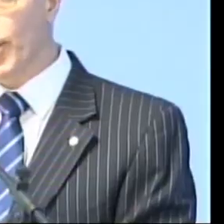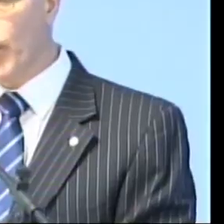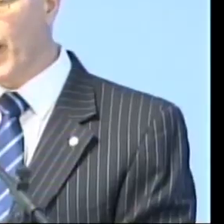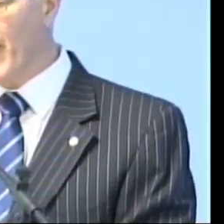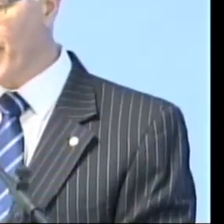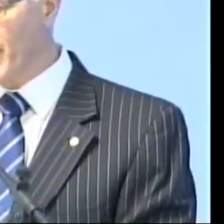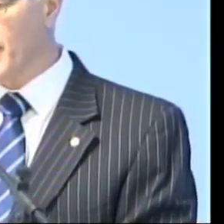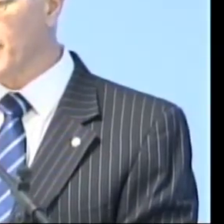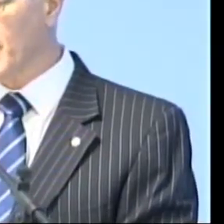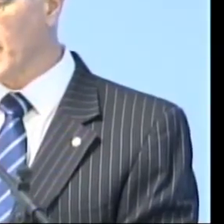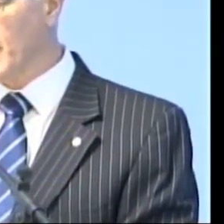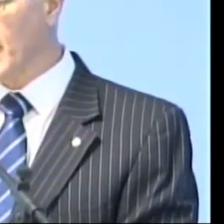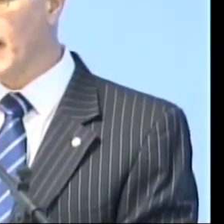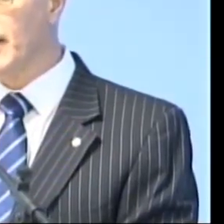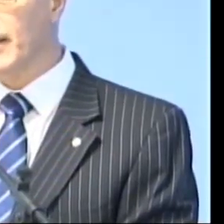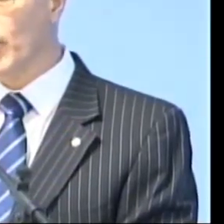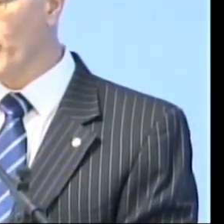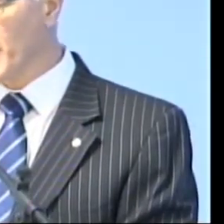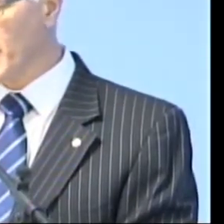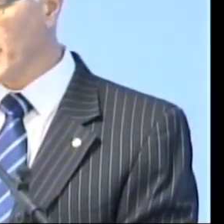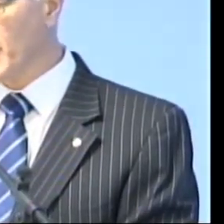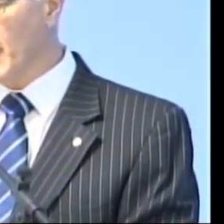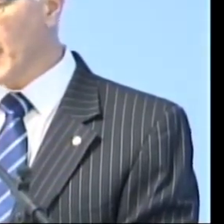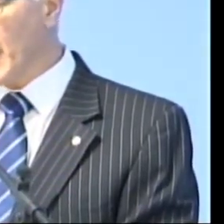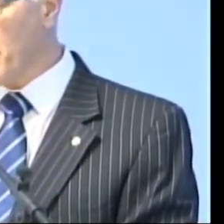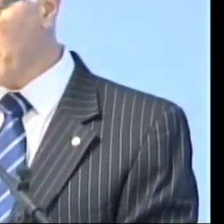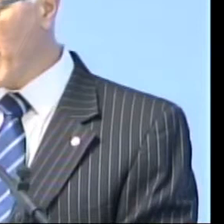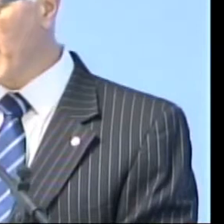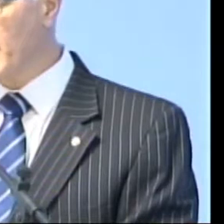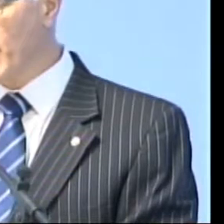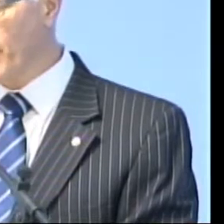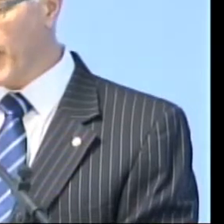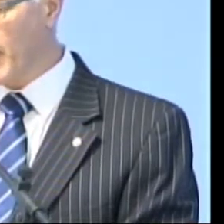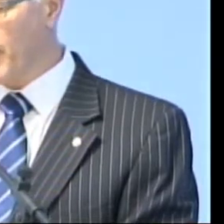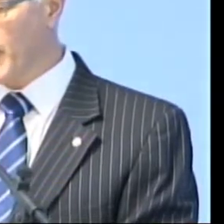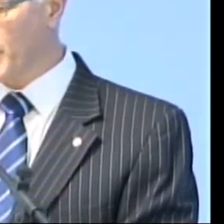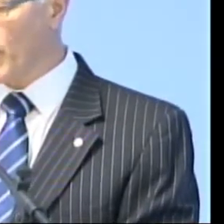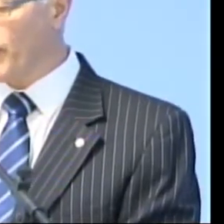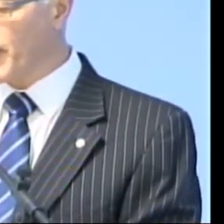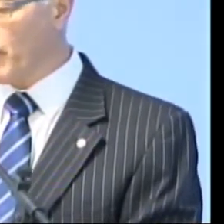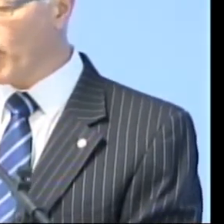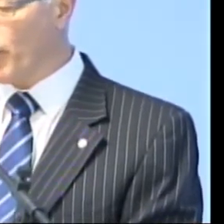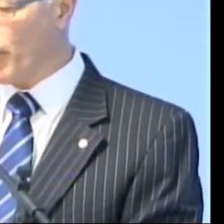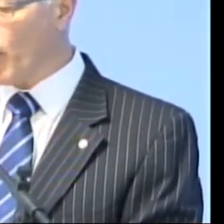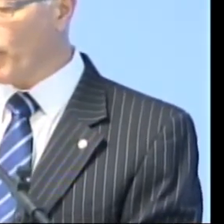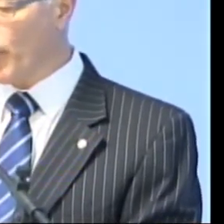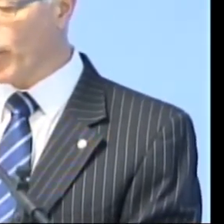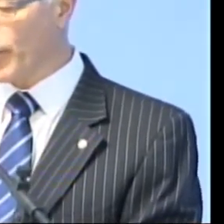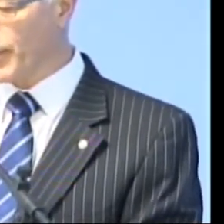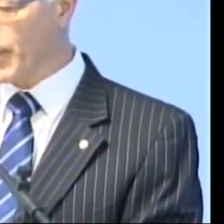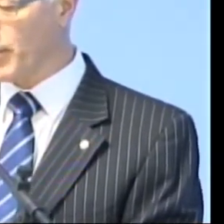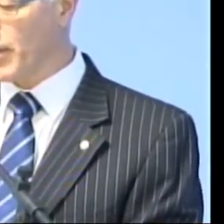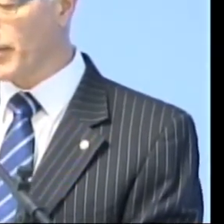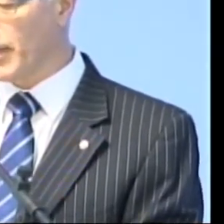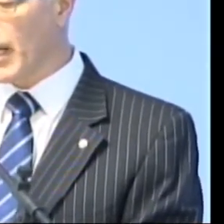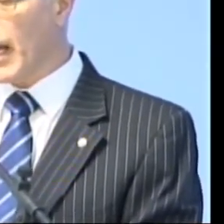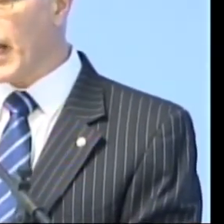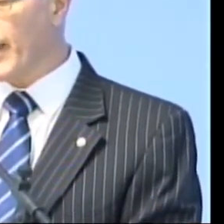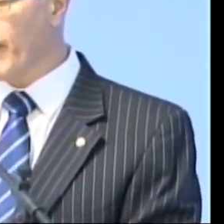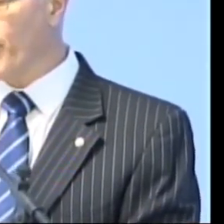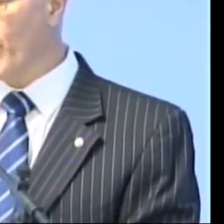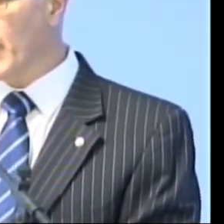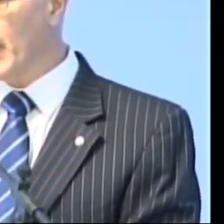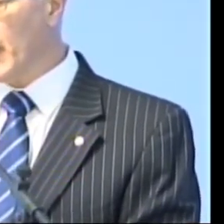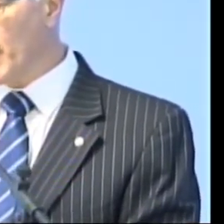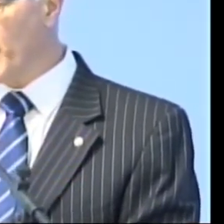There is strong evidence that indicates that obesity impairs the effectiveness of some hormonal contraception